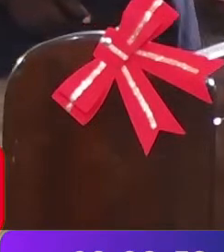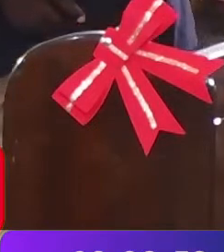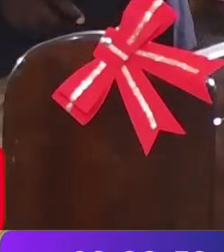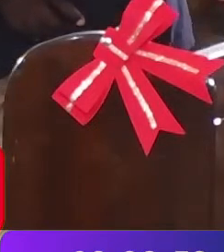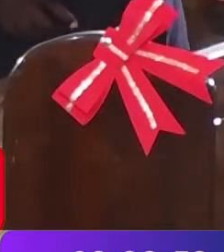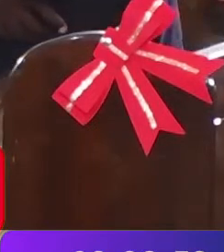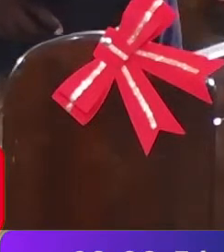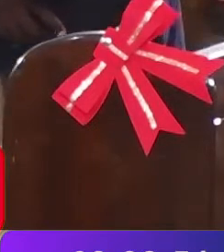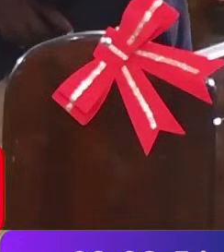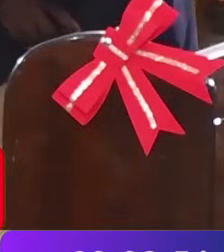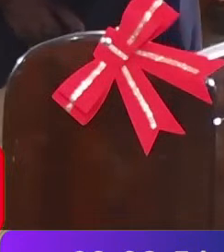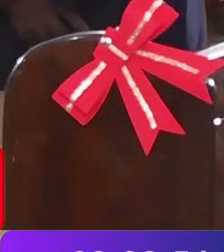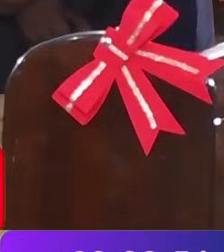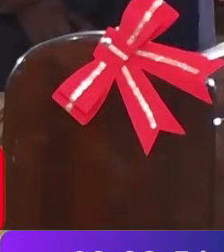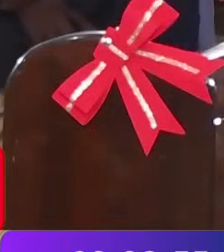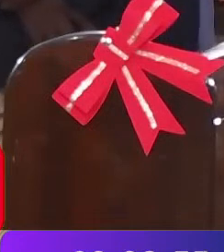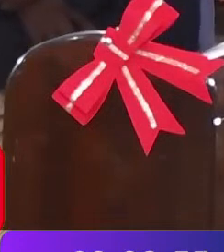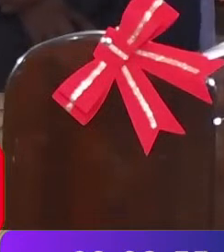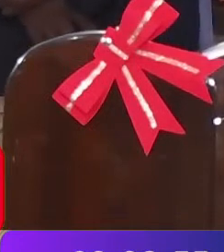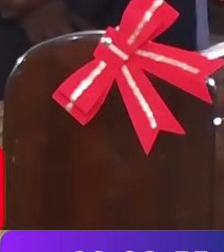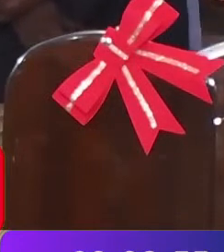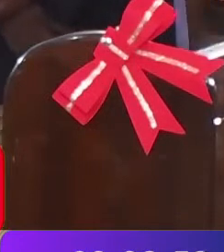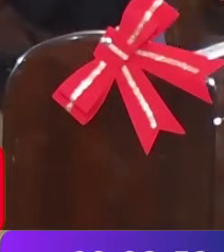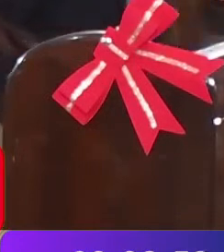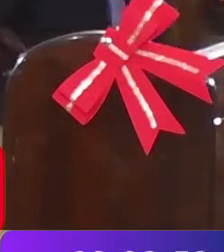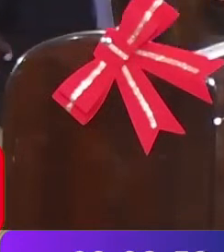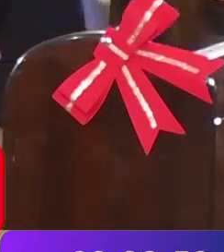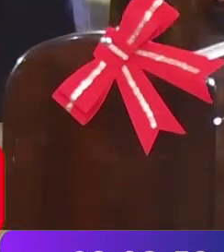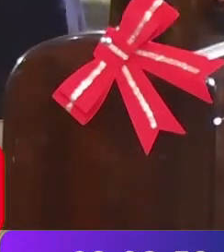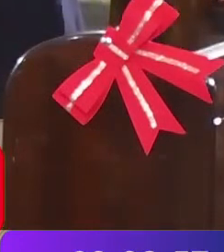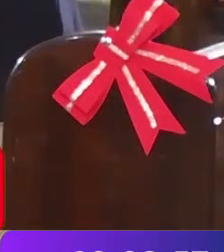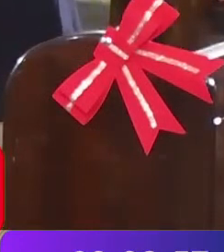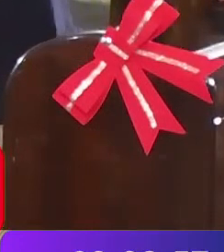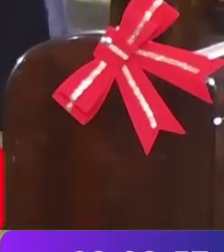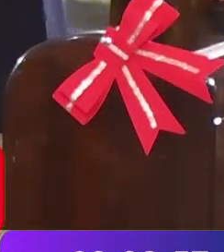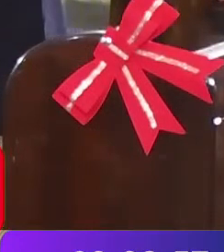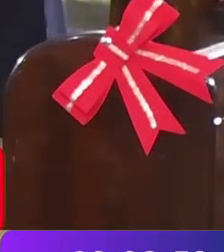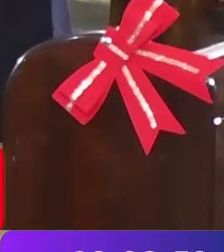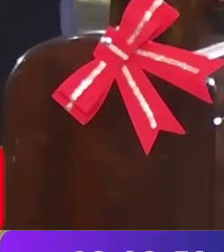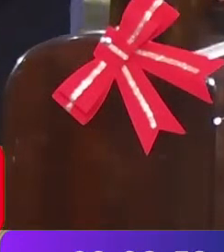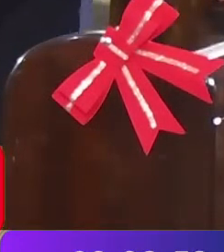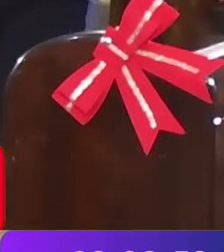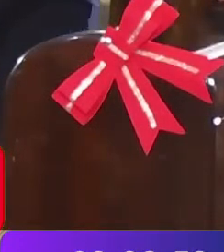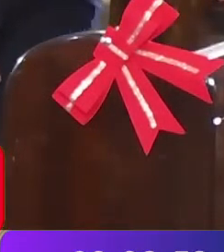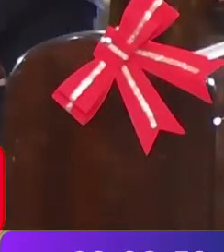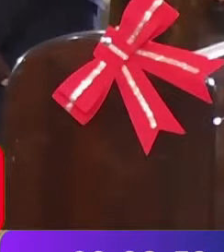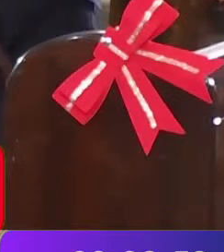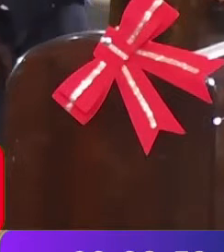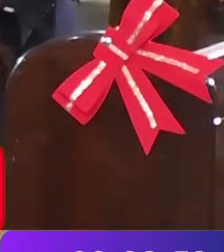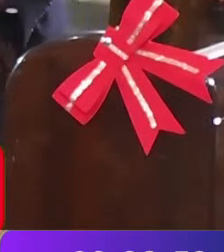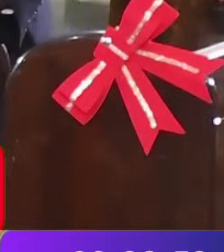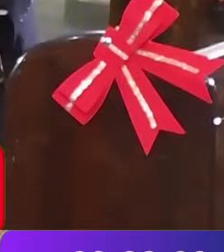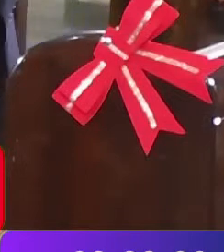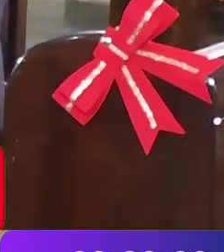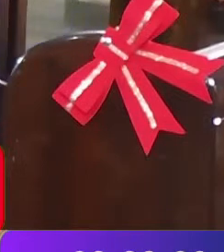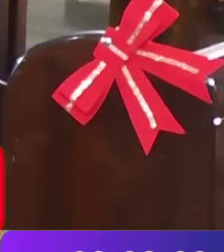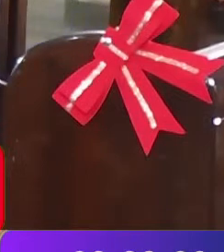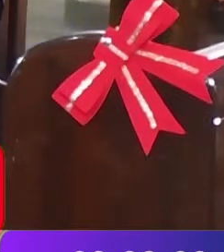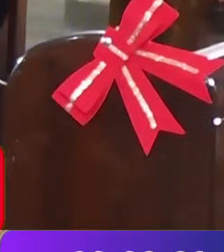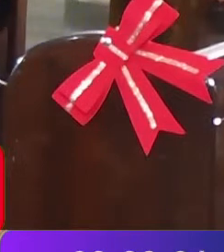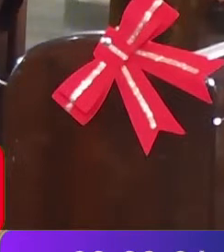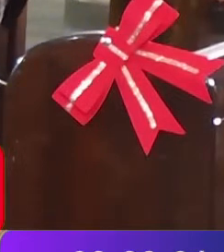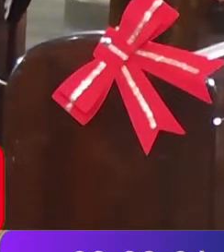wisdom. We pray, Father, for grace in the name of Jesus Christ. That they shall know what to